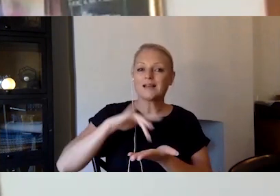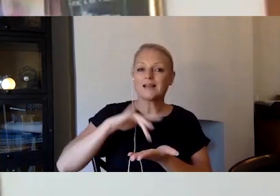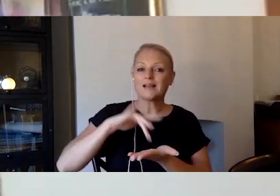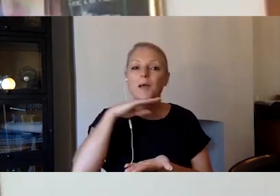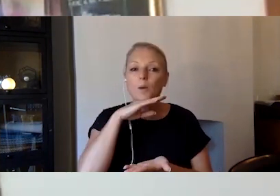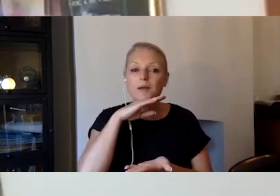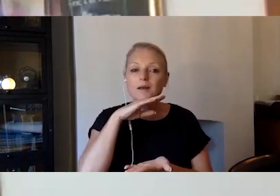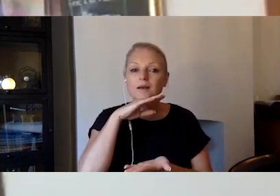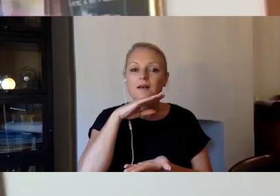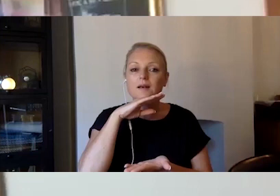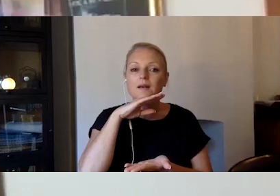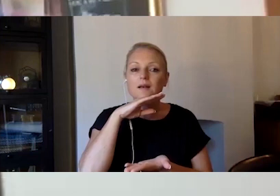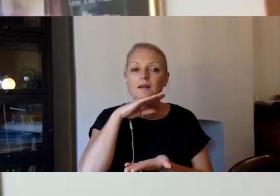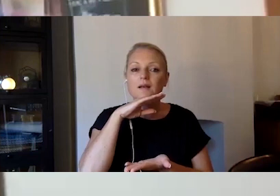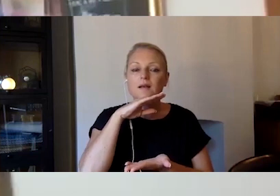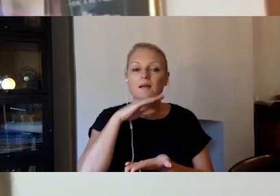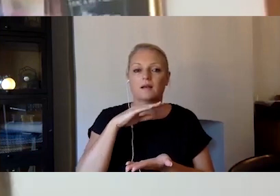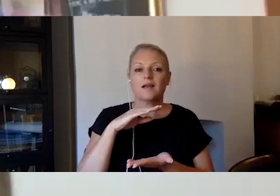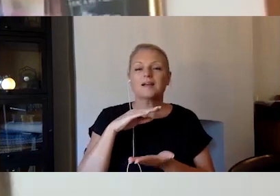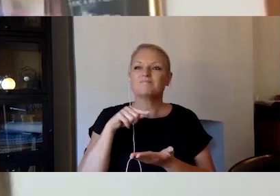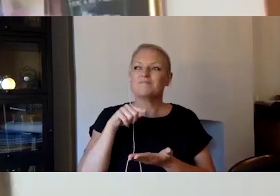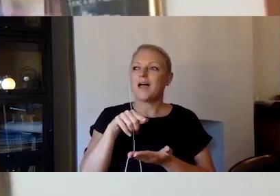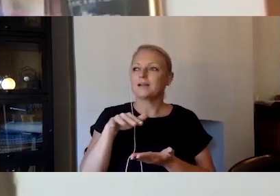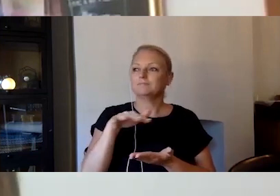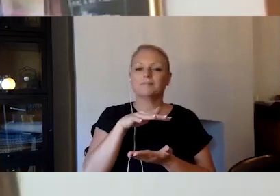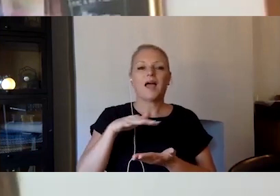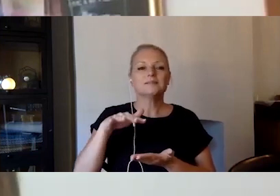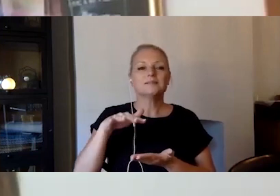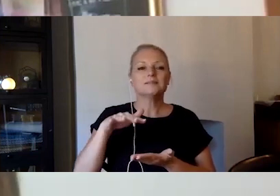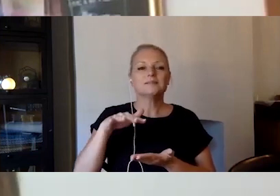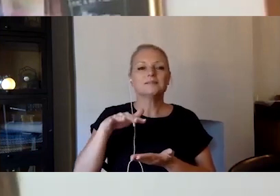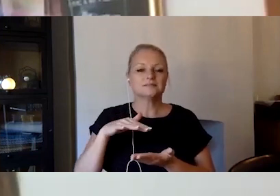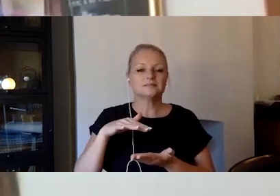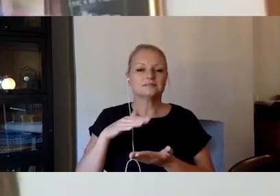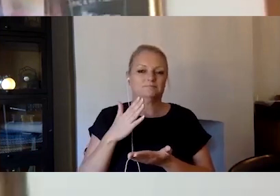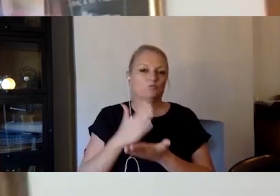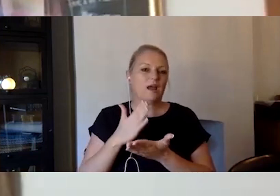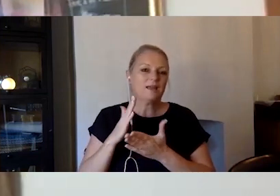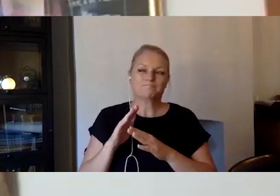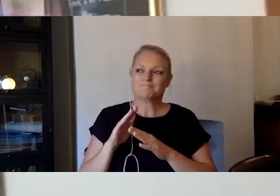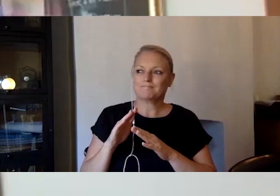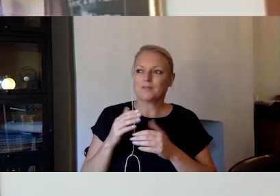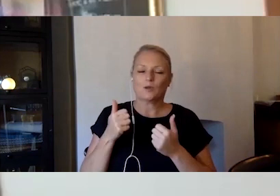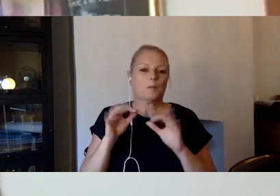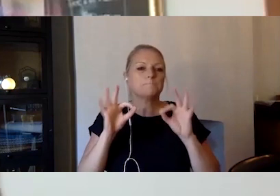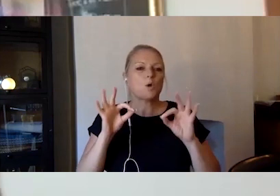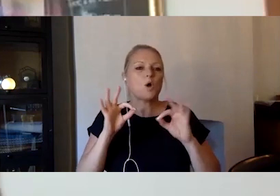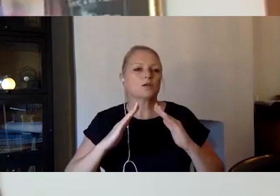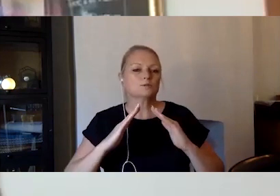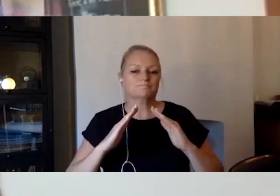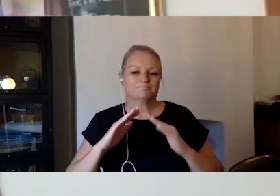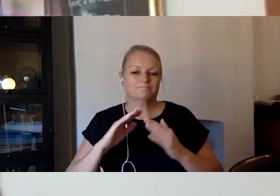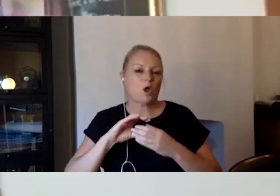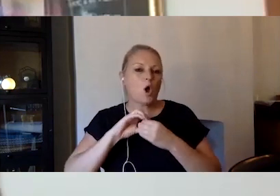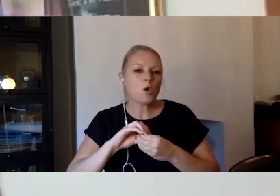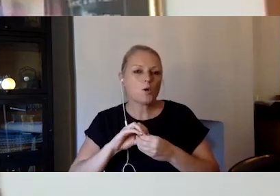the Wurundjeri and Bunurong, and it's a place that's been a home of storytelling for thousands of years. I'd